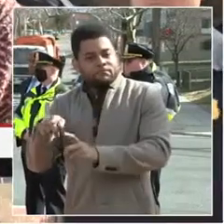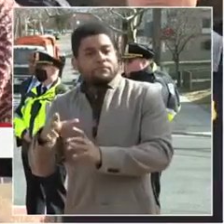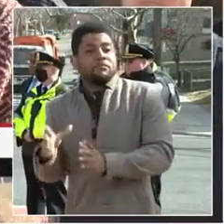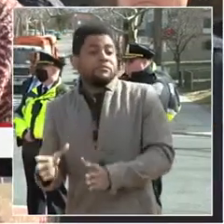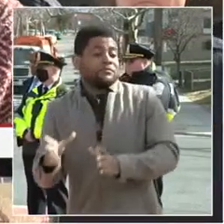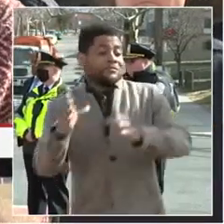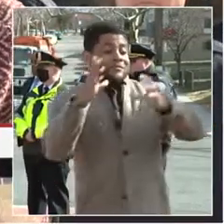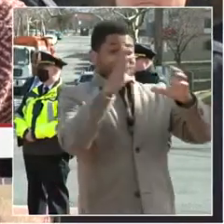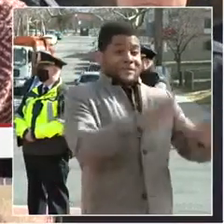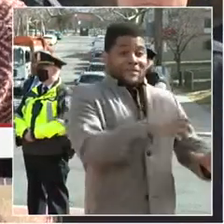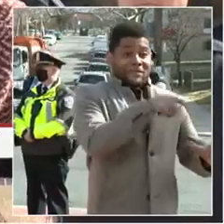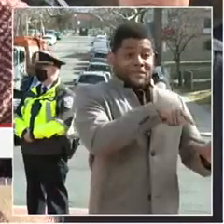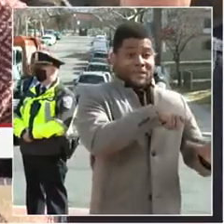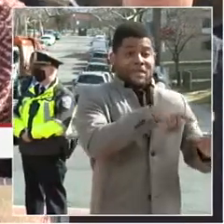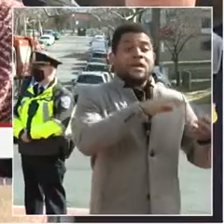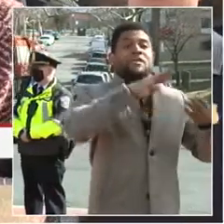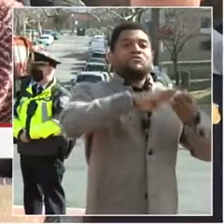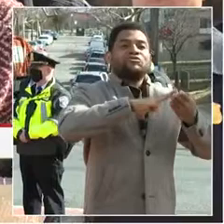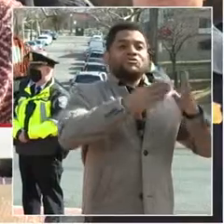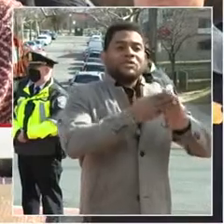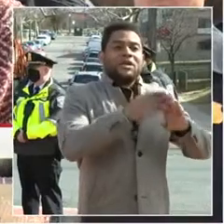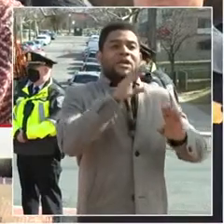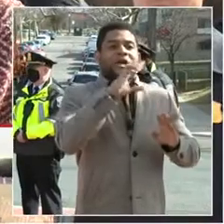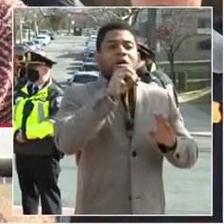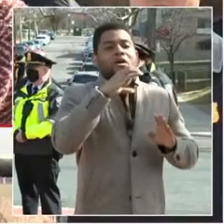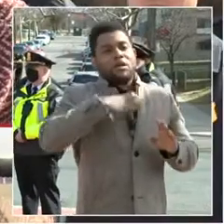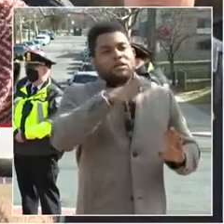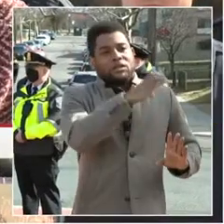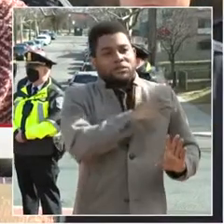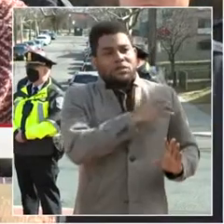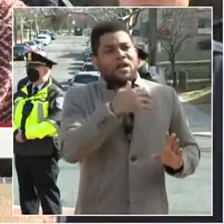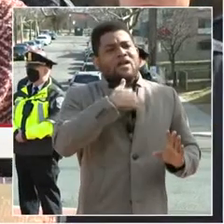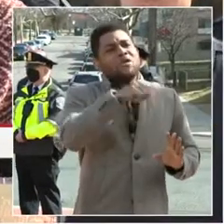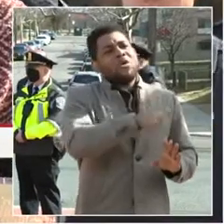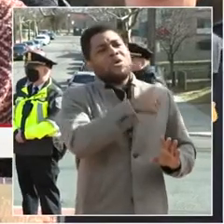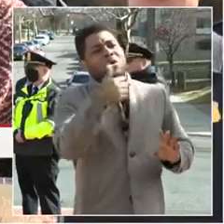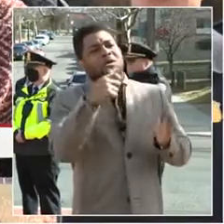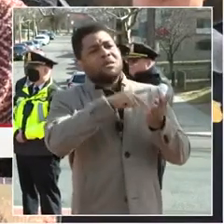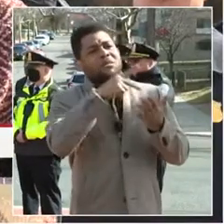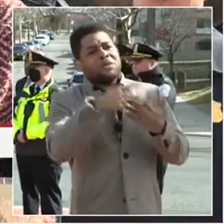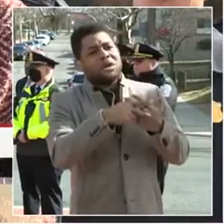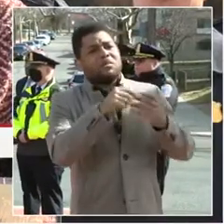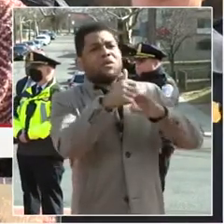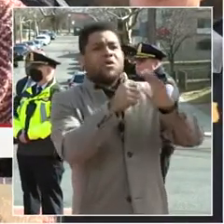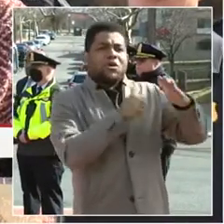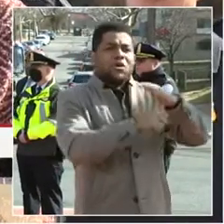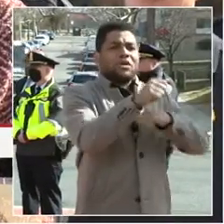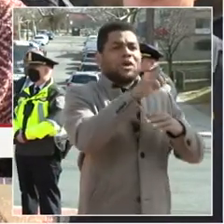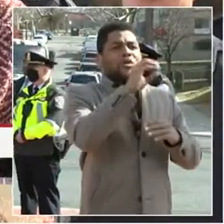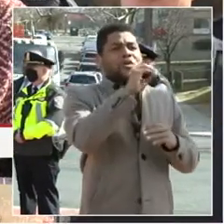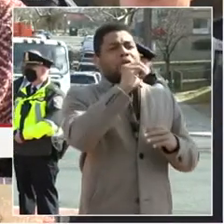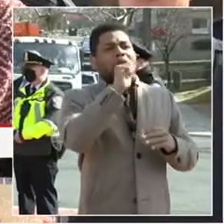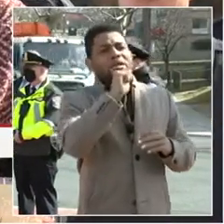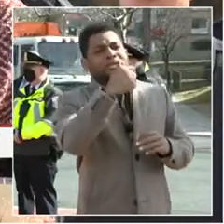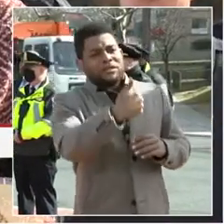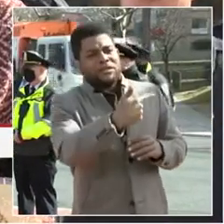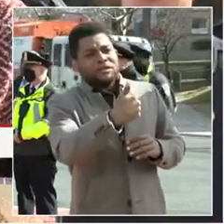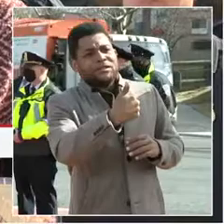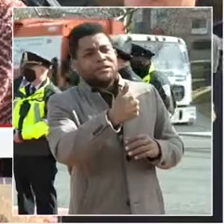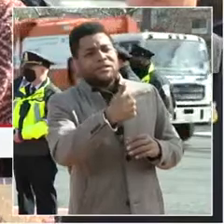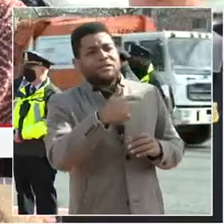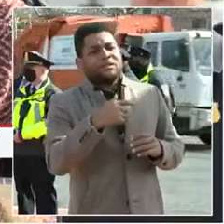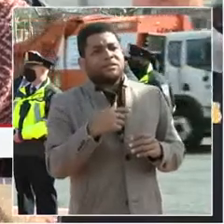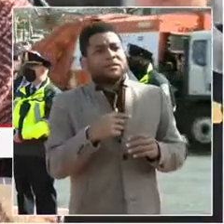up another program in the Office of the Attorney General. Why 2